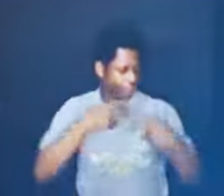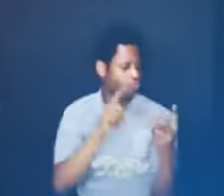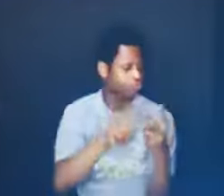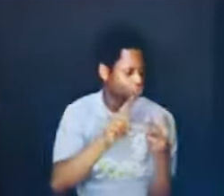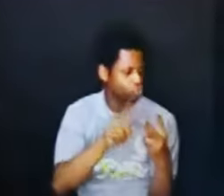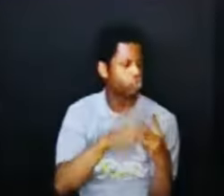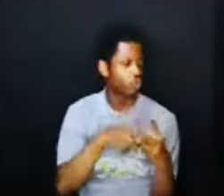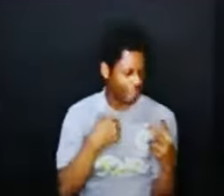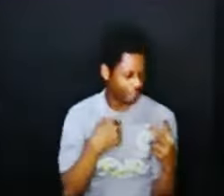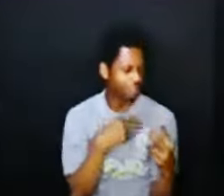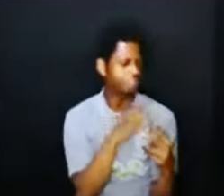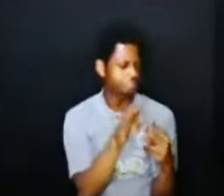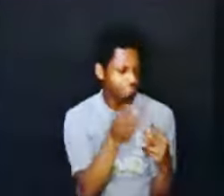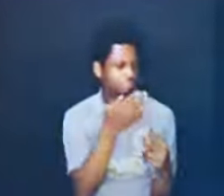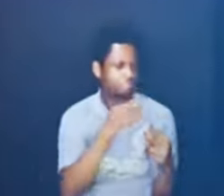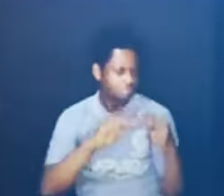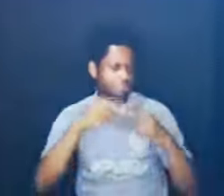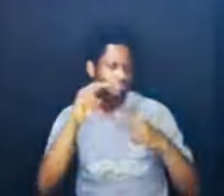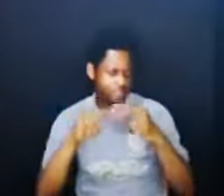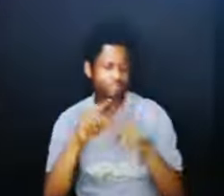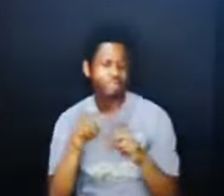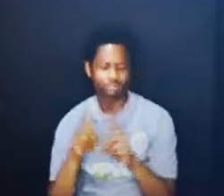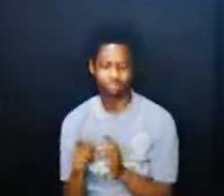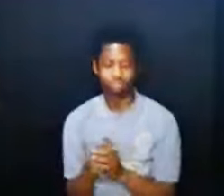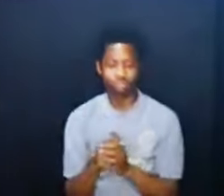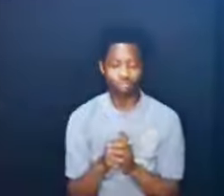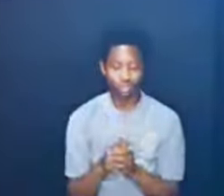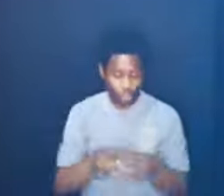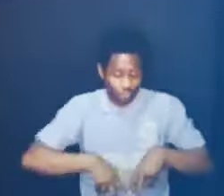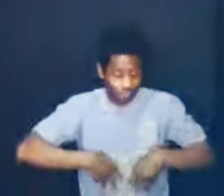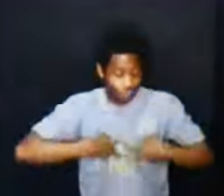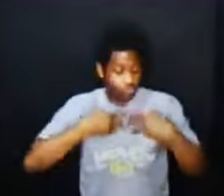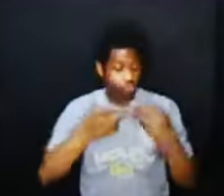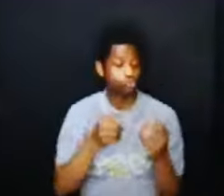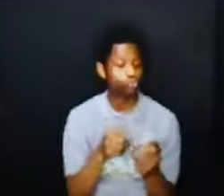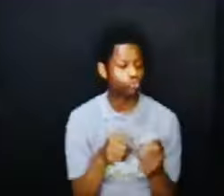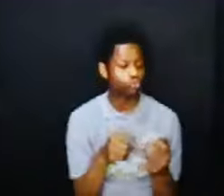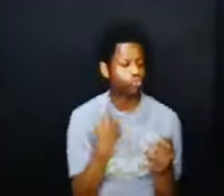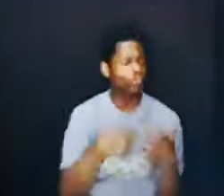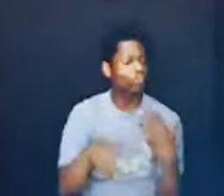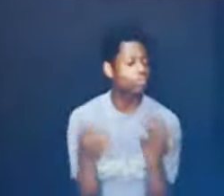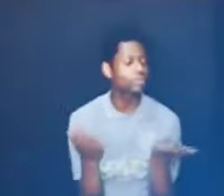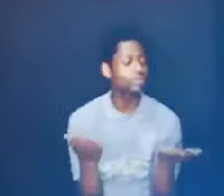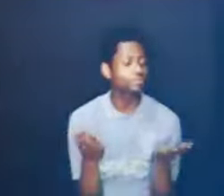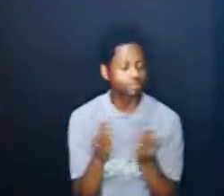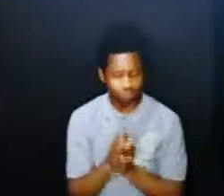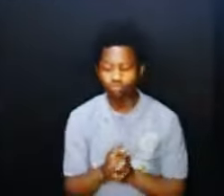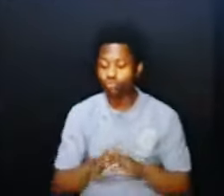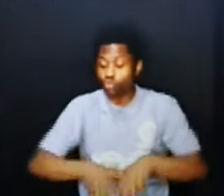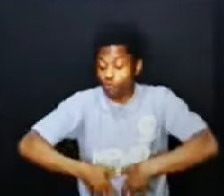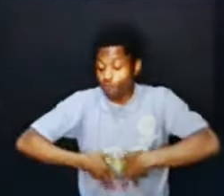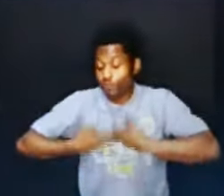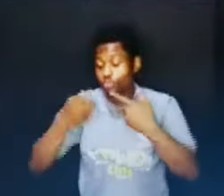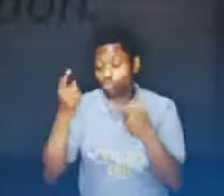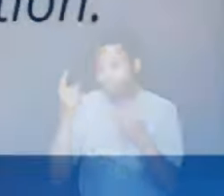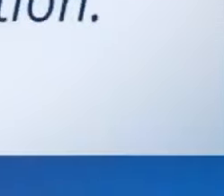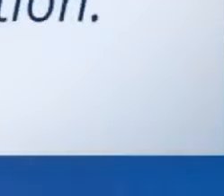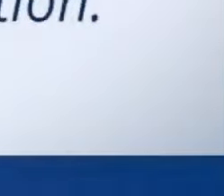multifaceted. But confession two is this. You confess to someone. Or the